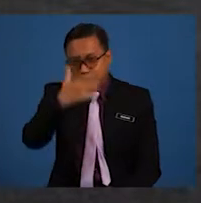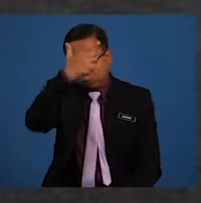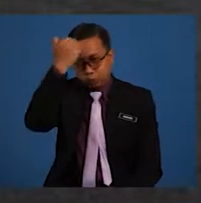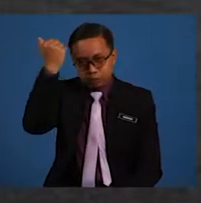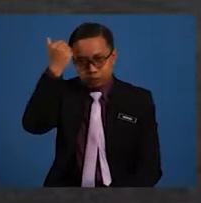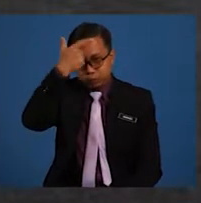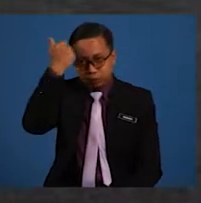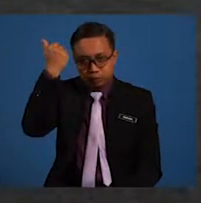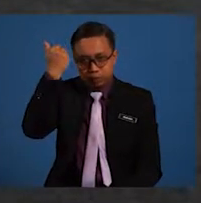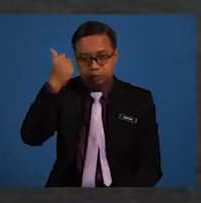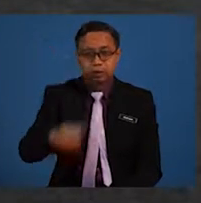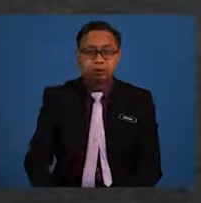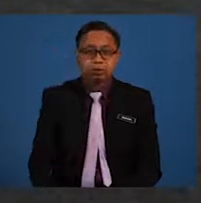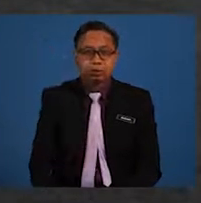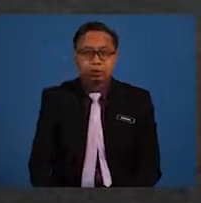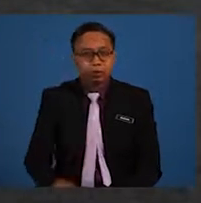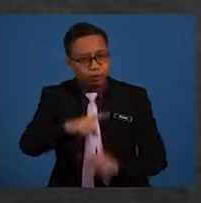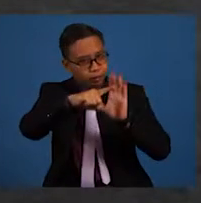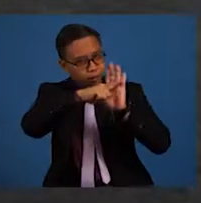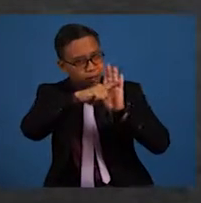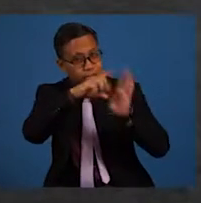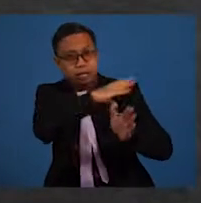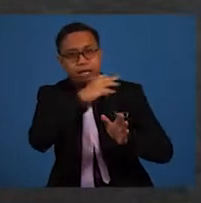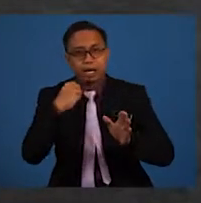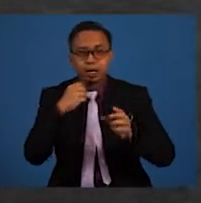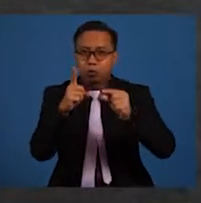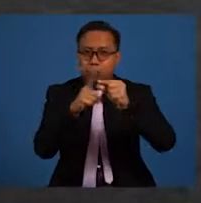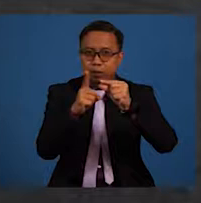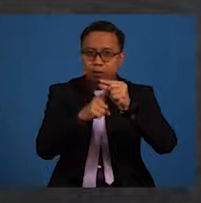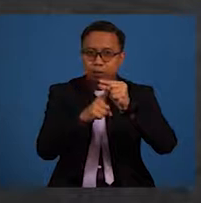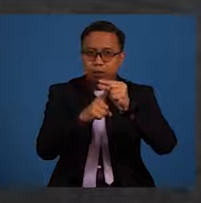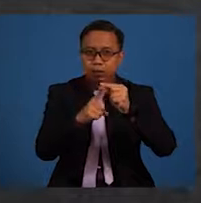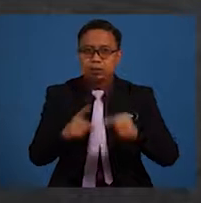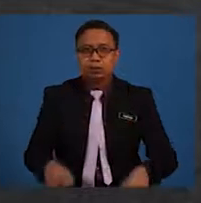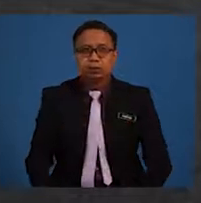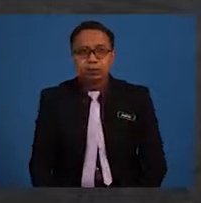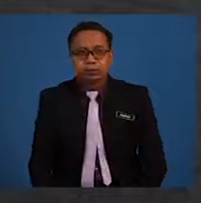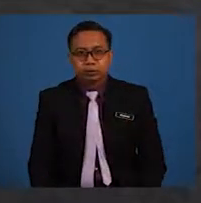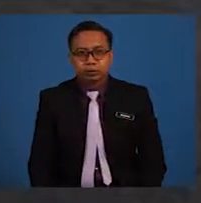Because of the dash and the word thought to.